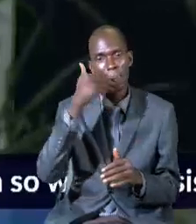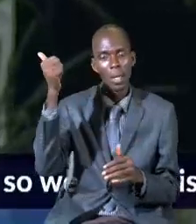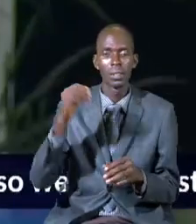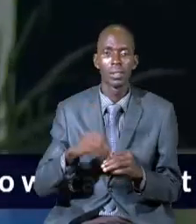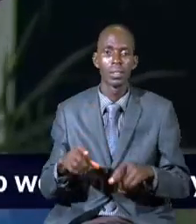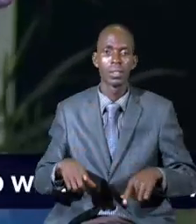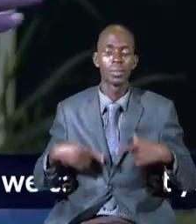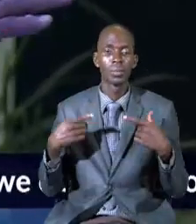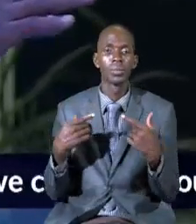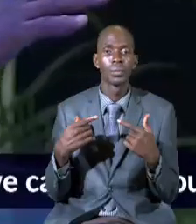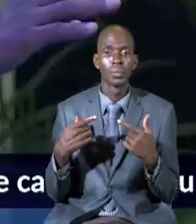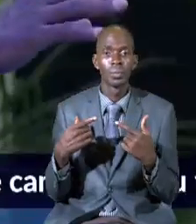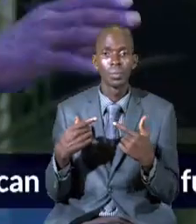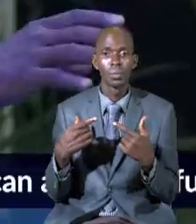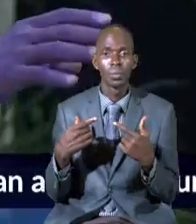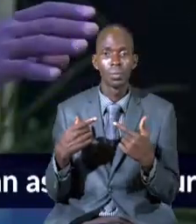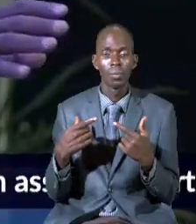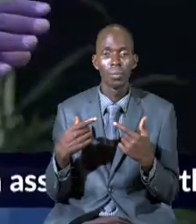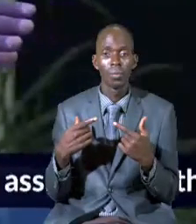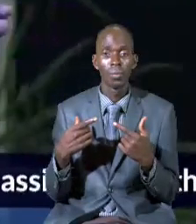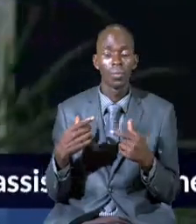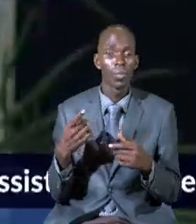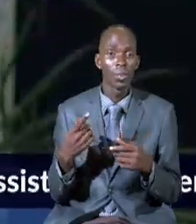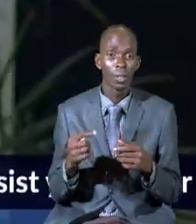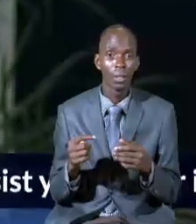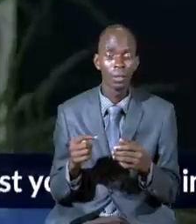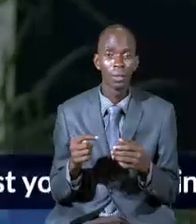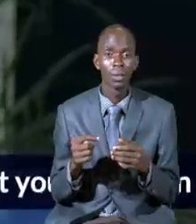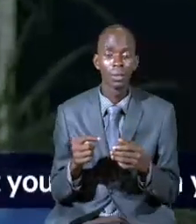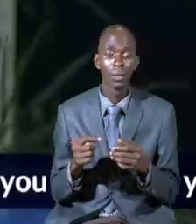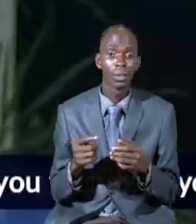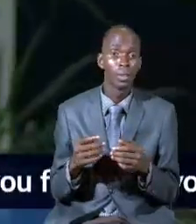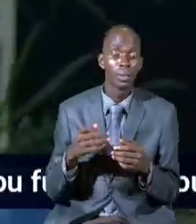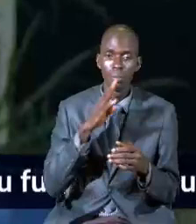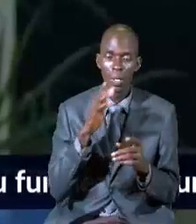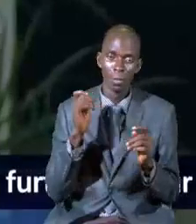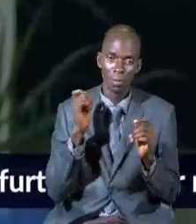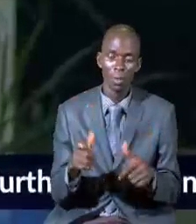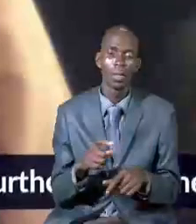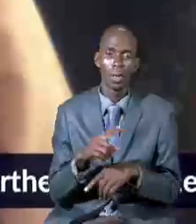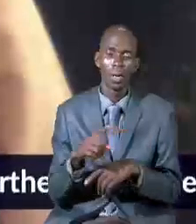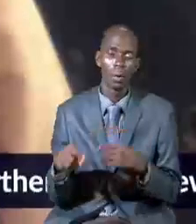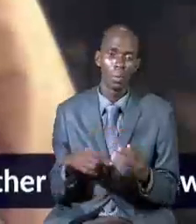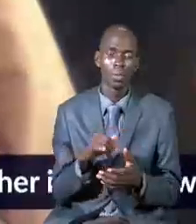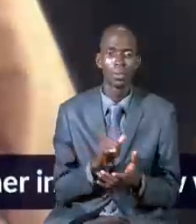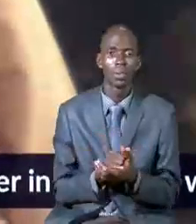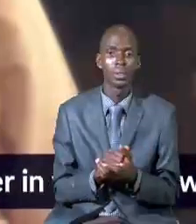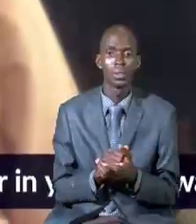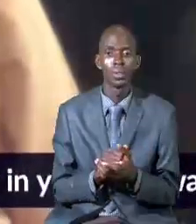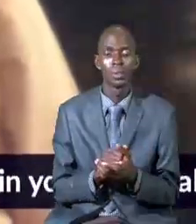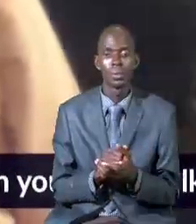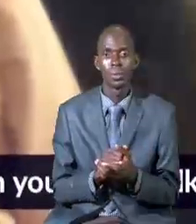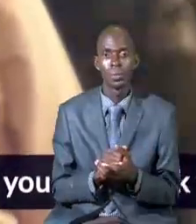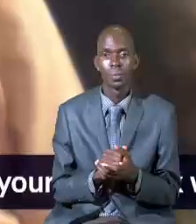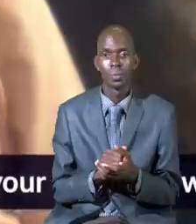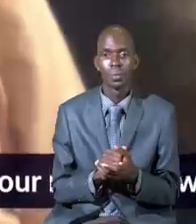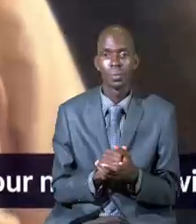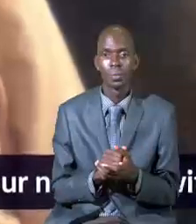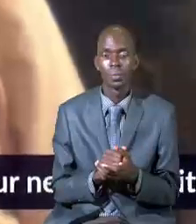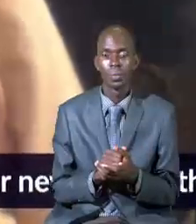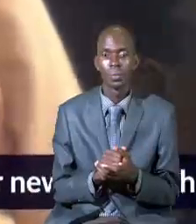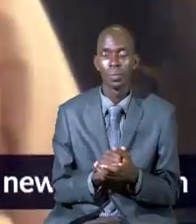Counselors, be swift, be fast about it. Hot and fresh miracles coming